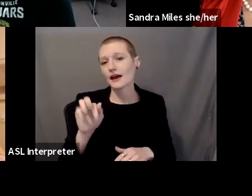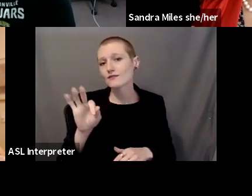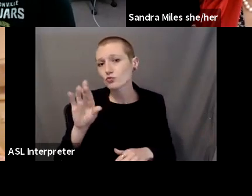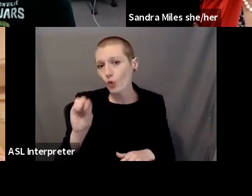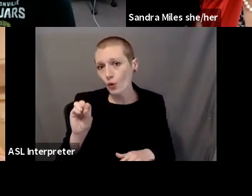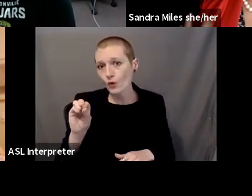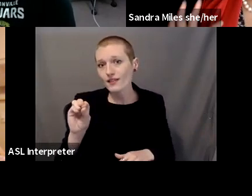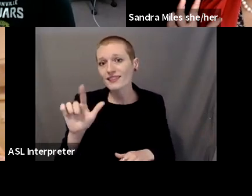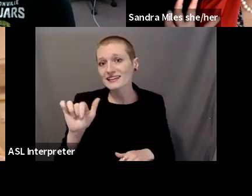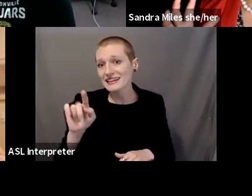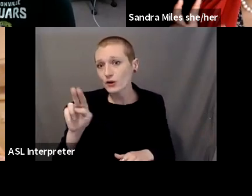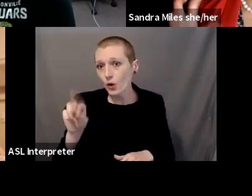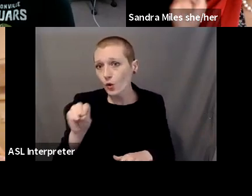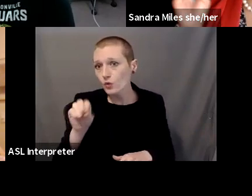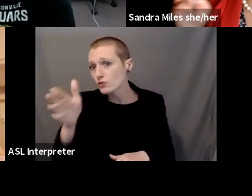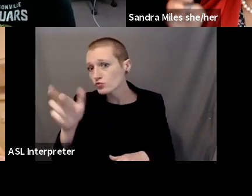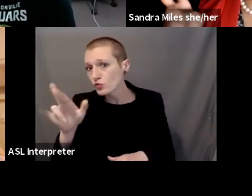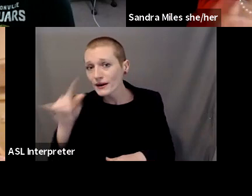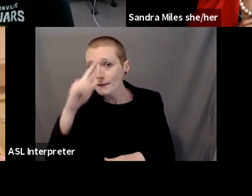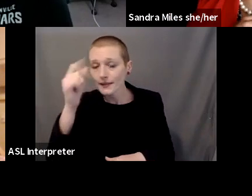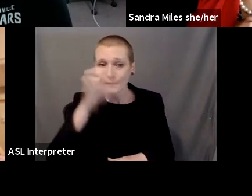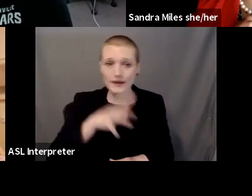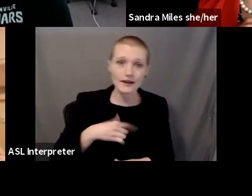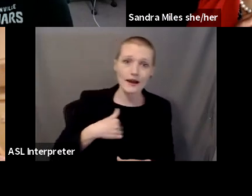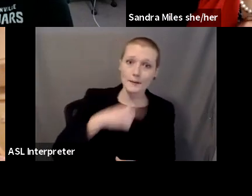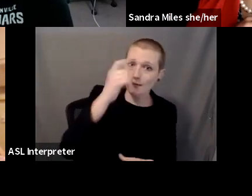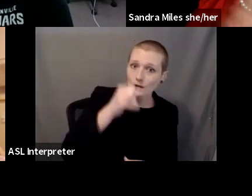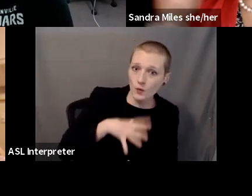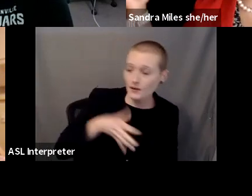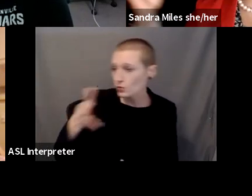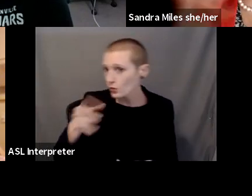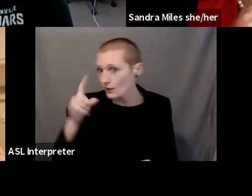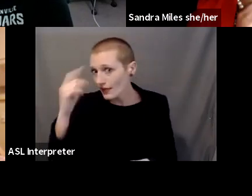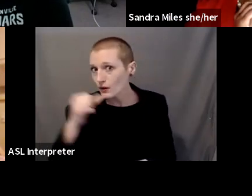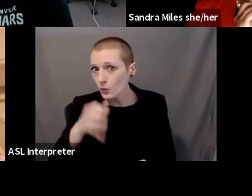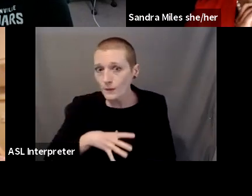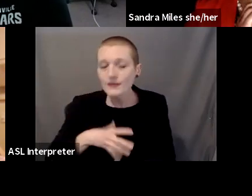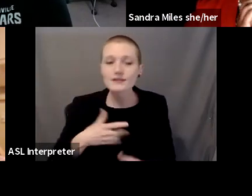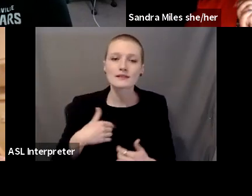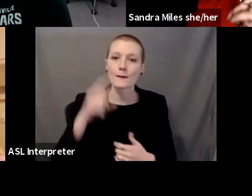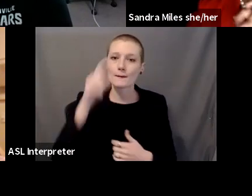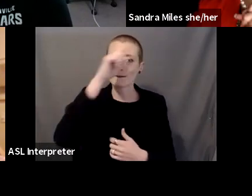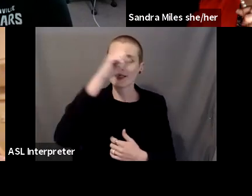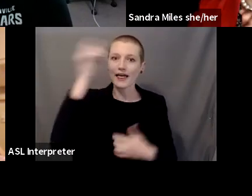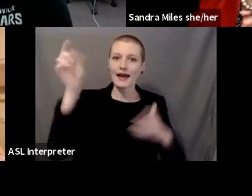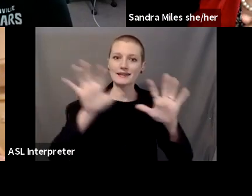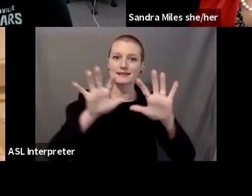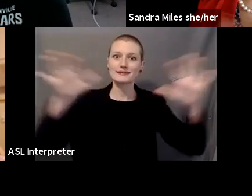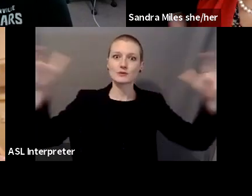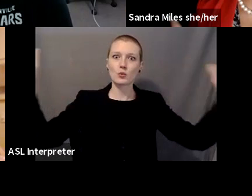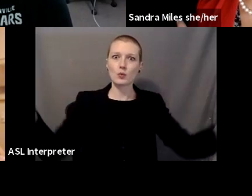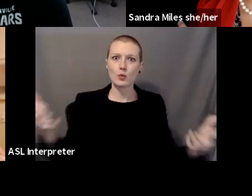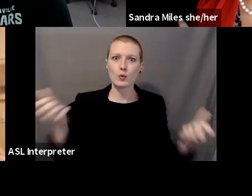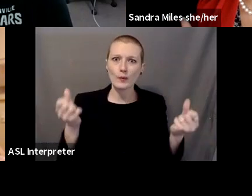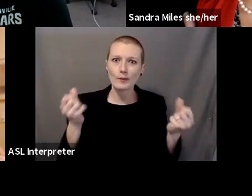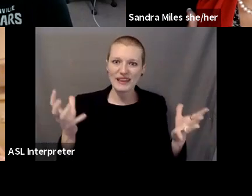much that is, being Black is so big and so small at the same time, that we also have